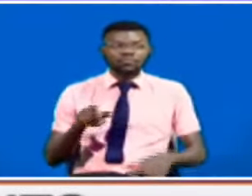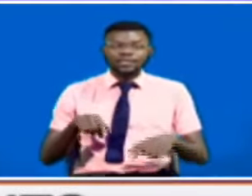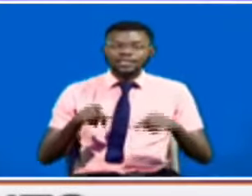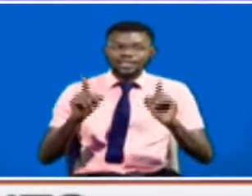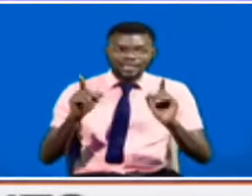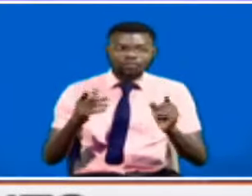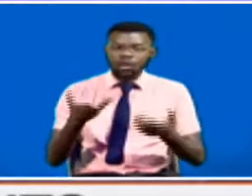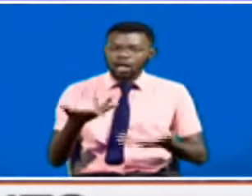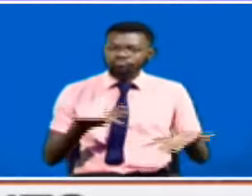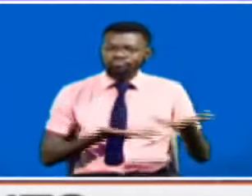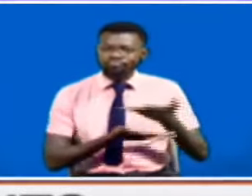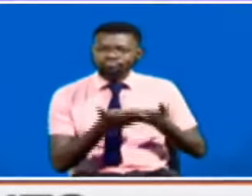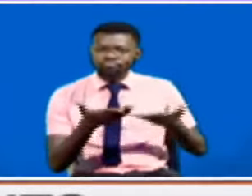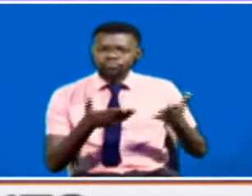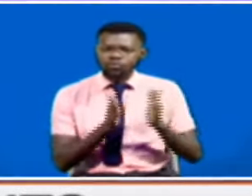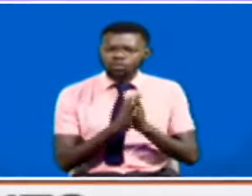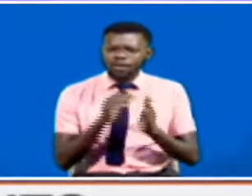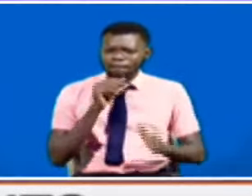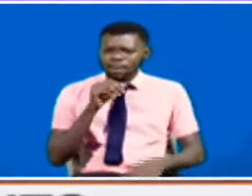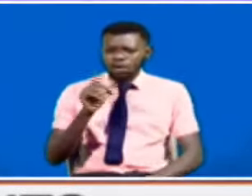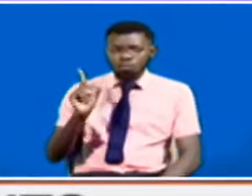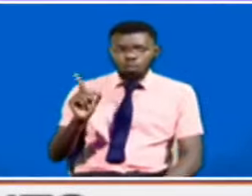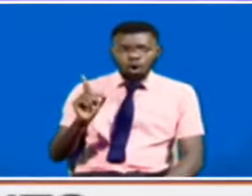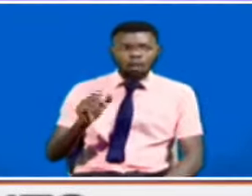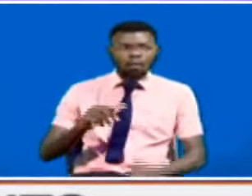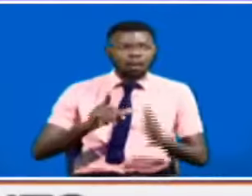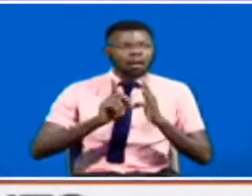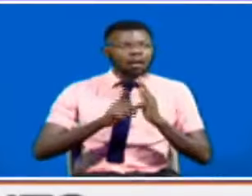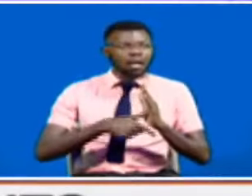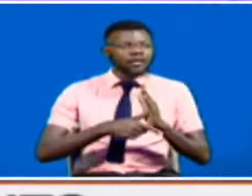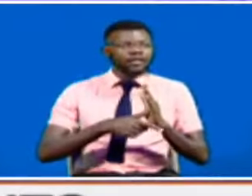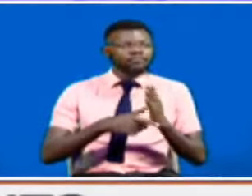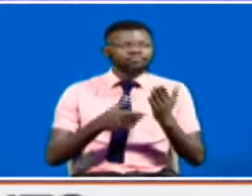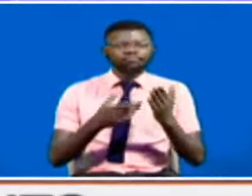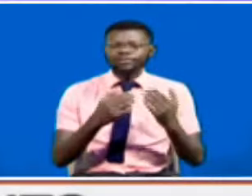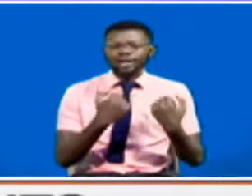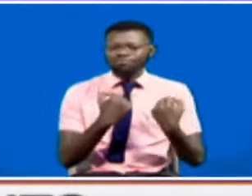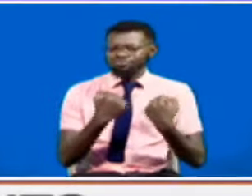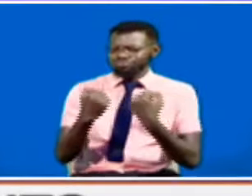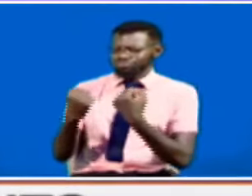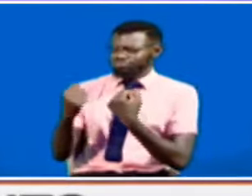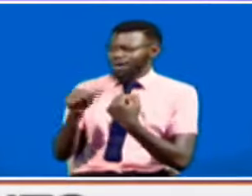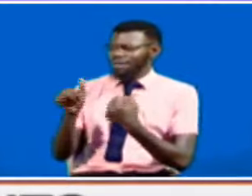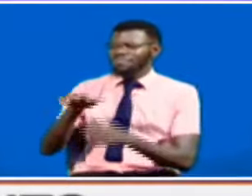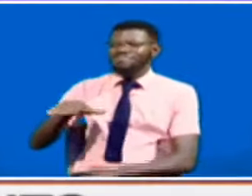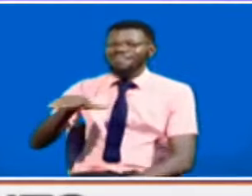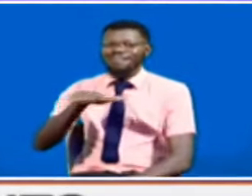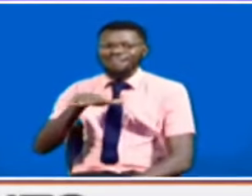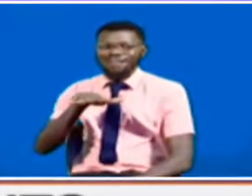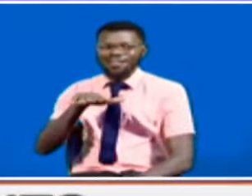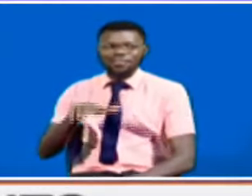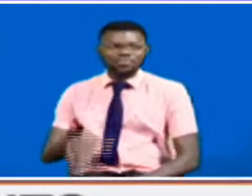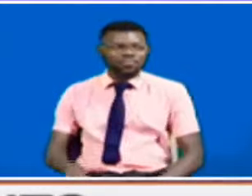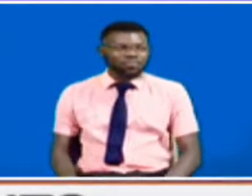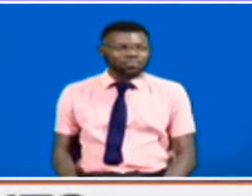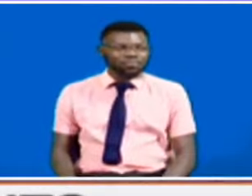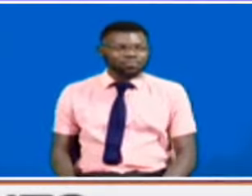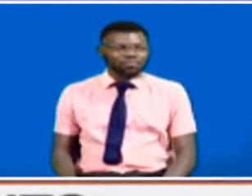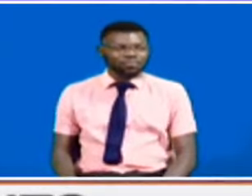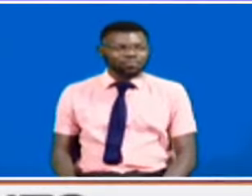seen conversing with a middle-aged man before they left for a known destination. Wells Irish restaurant in